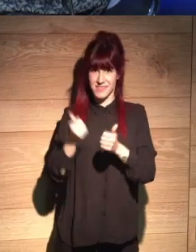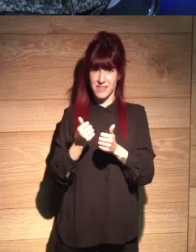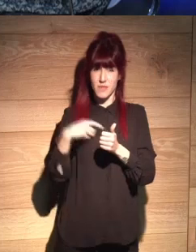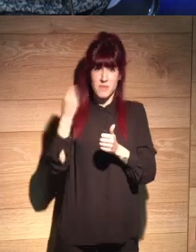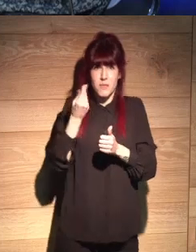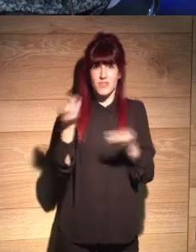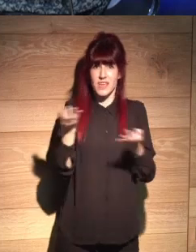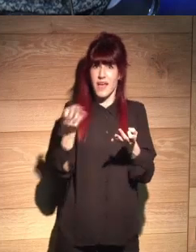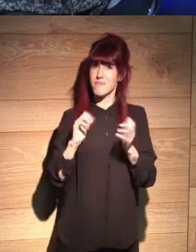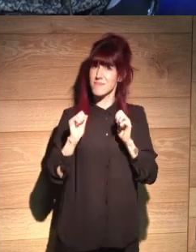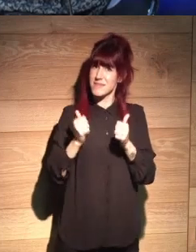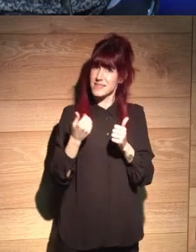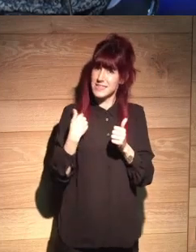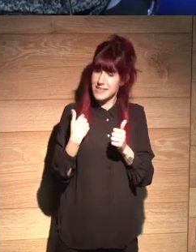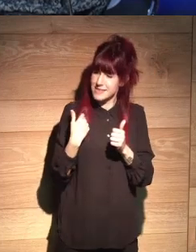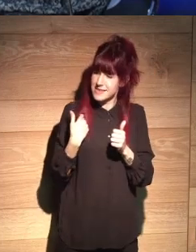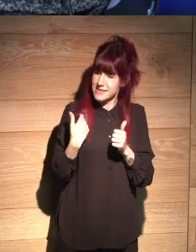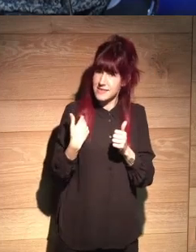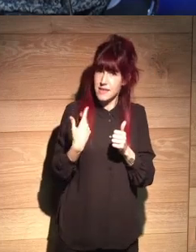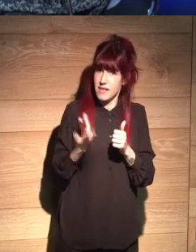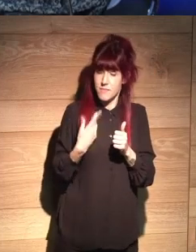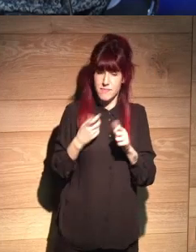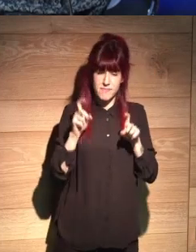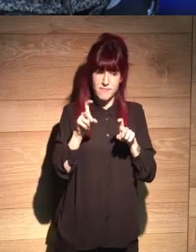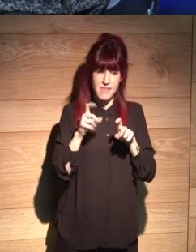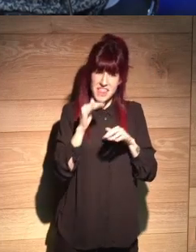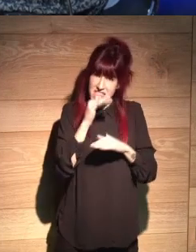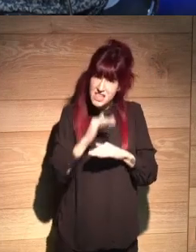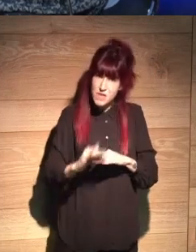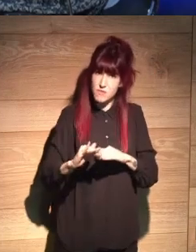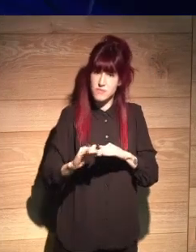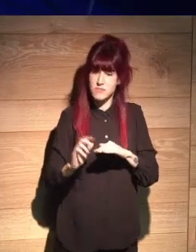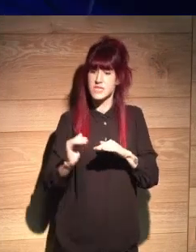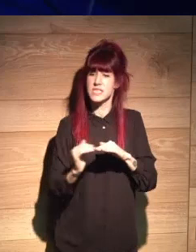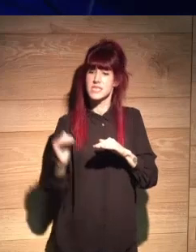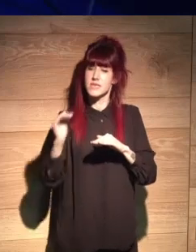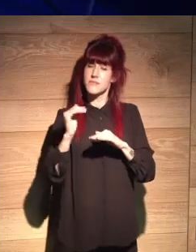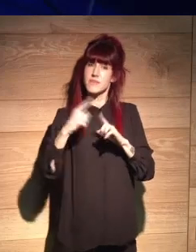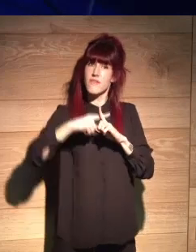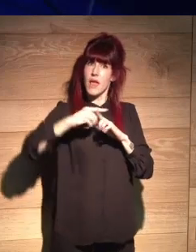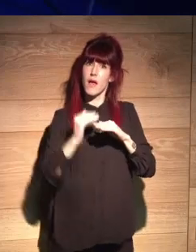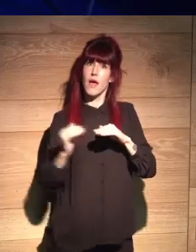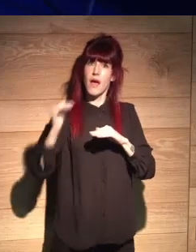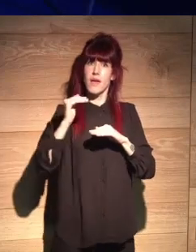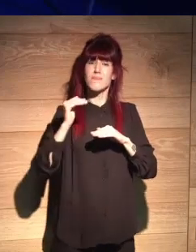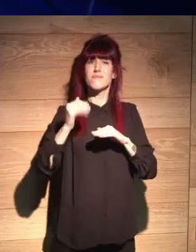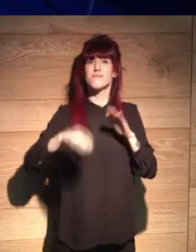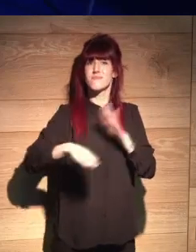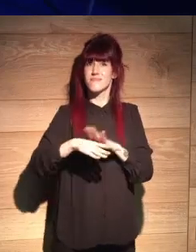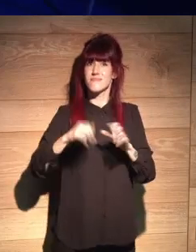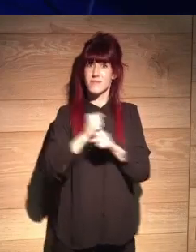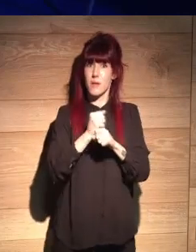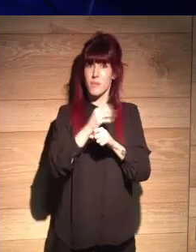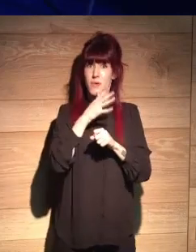start earlier. And in fact, we've started with boys and girls as young as possible. And then you have